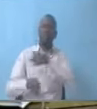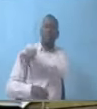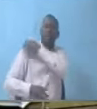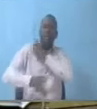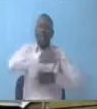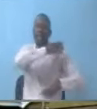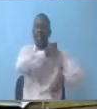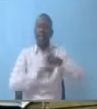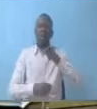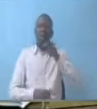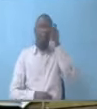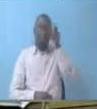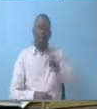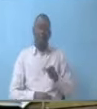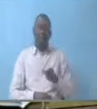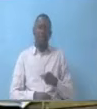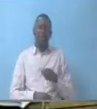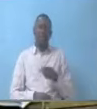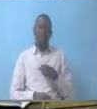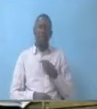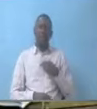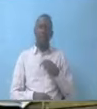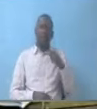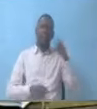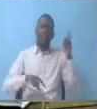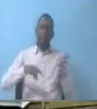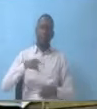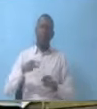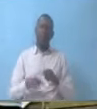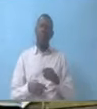was charged with selling a tin of